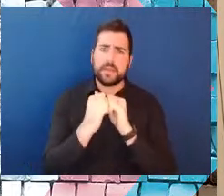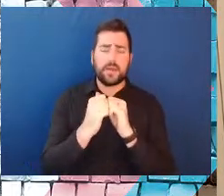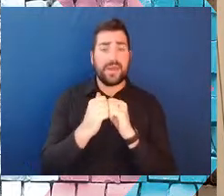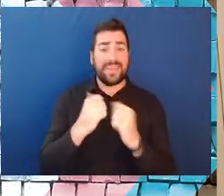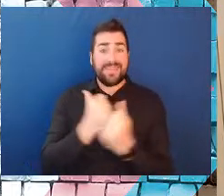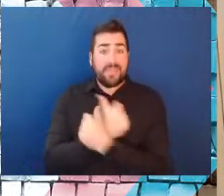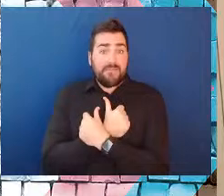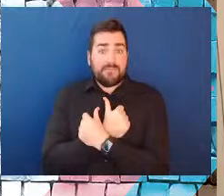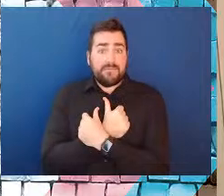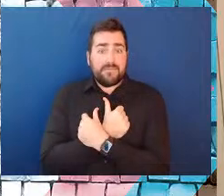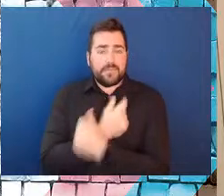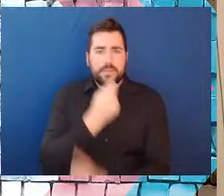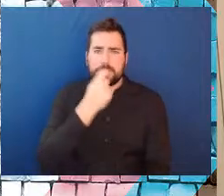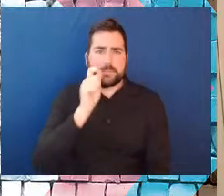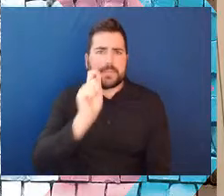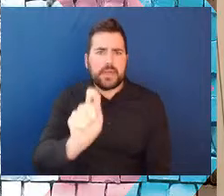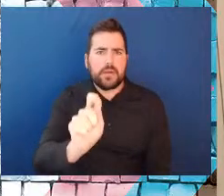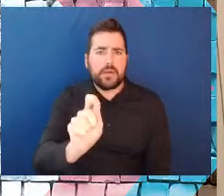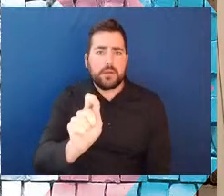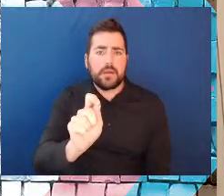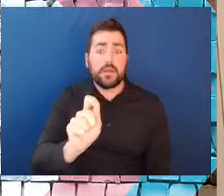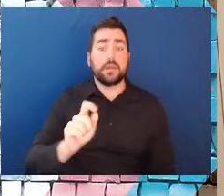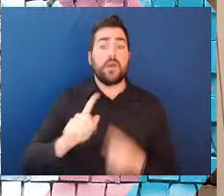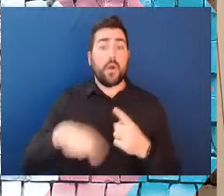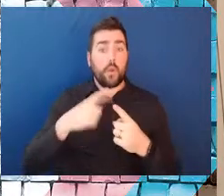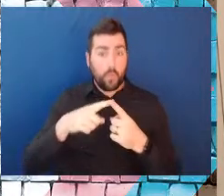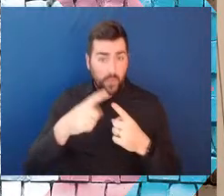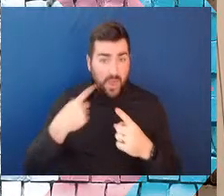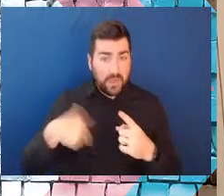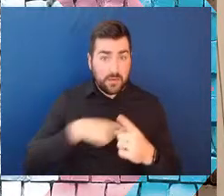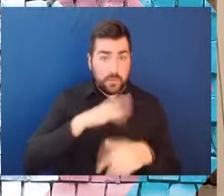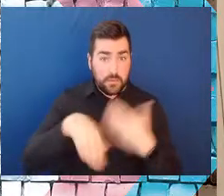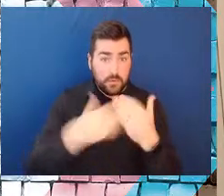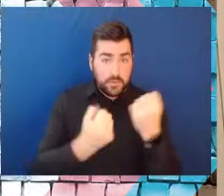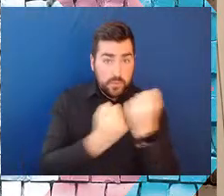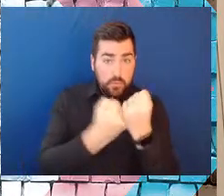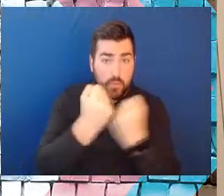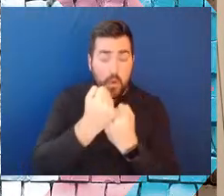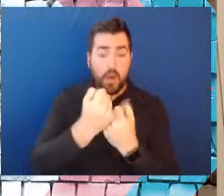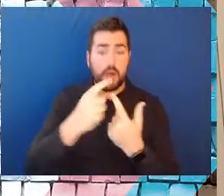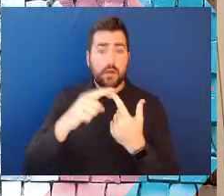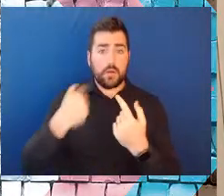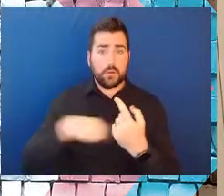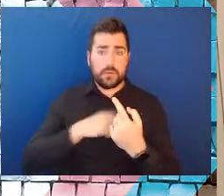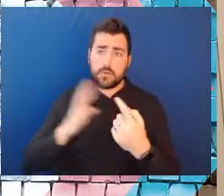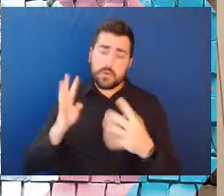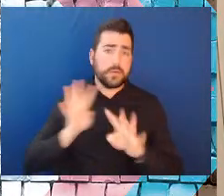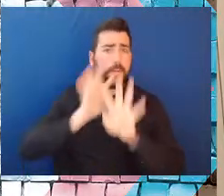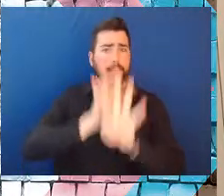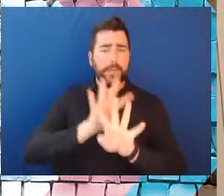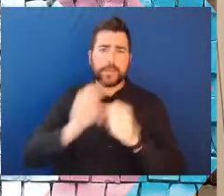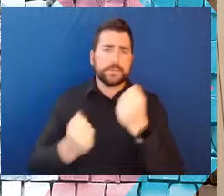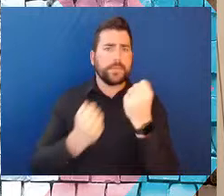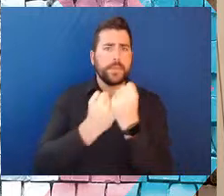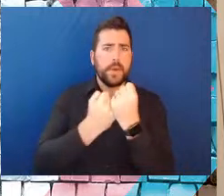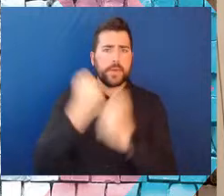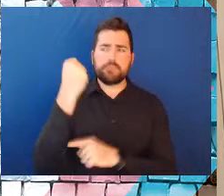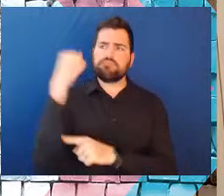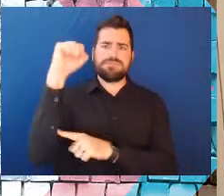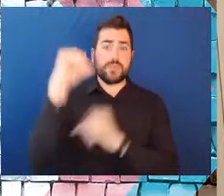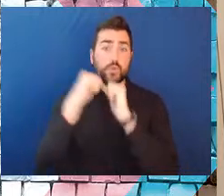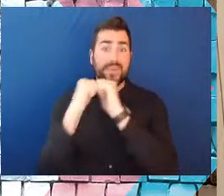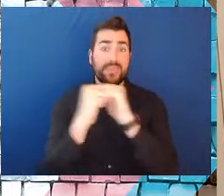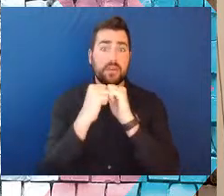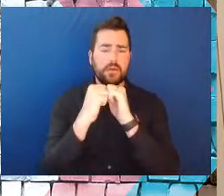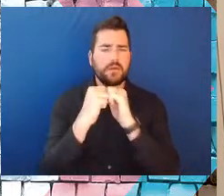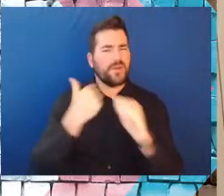we stay united, when we support one another, when we stand in solidarity with one another, when we stand up for one another, that there's nothing